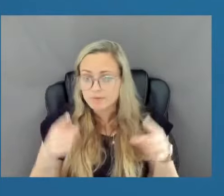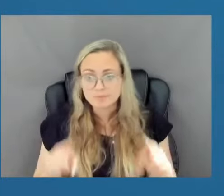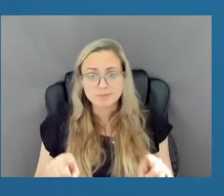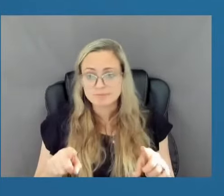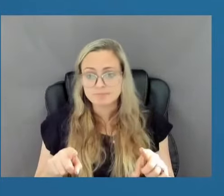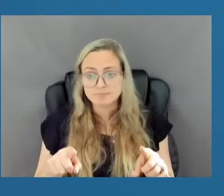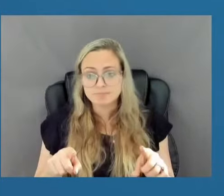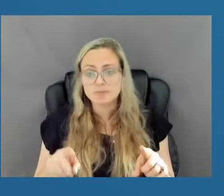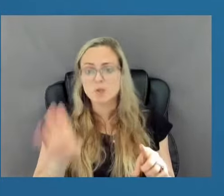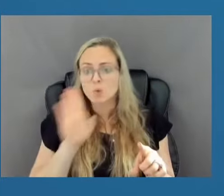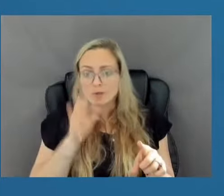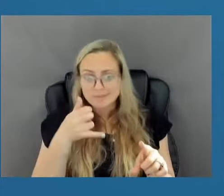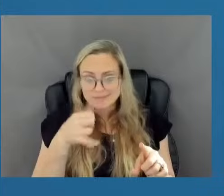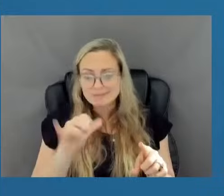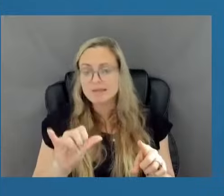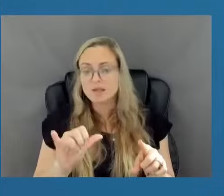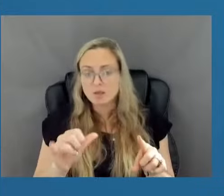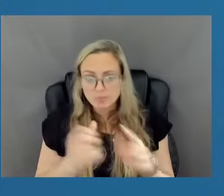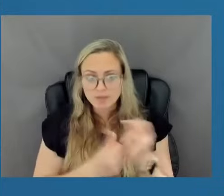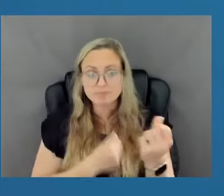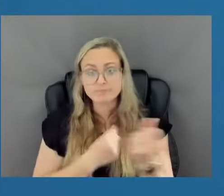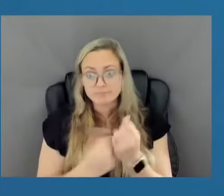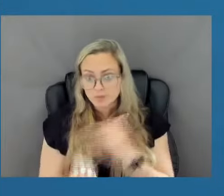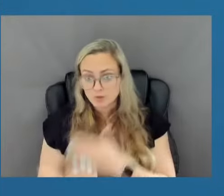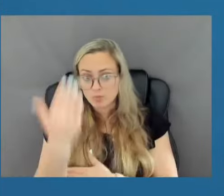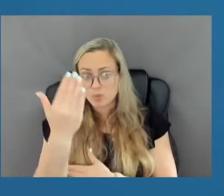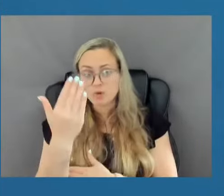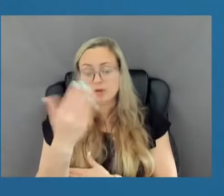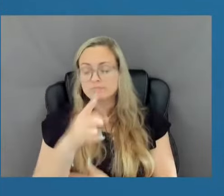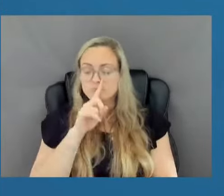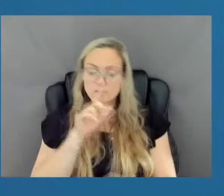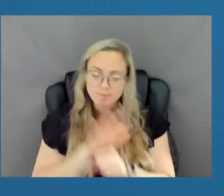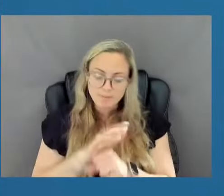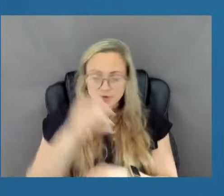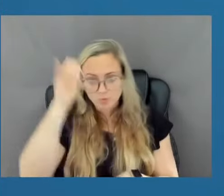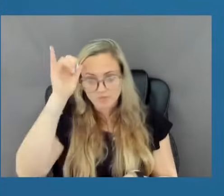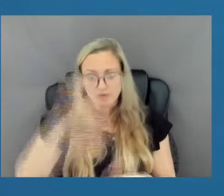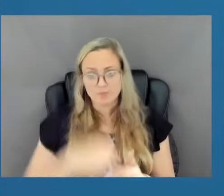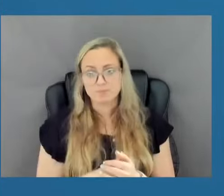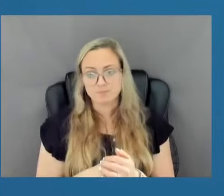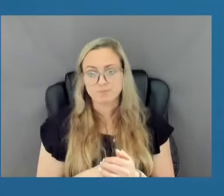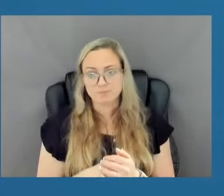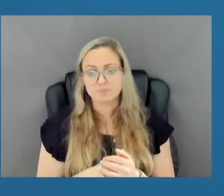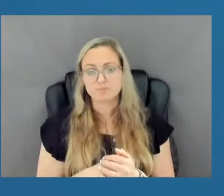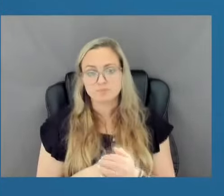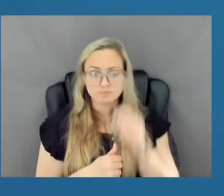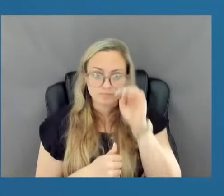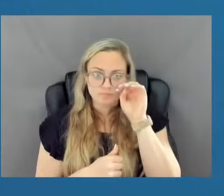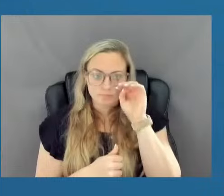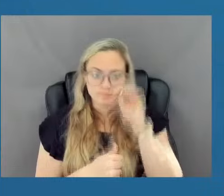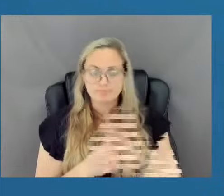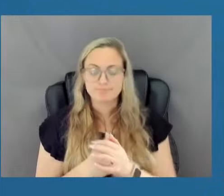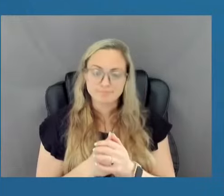we'll still be standing in the morning. And that's my commitment to Buffalo. So